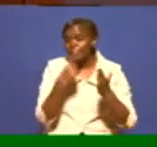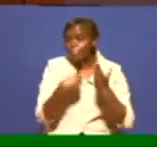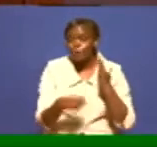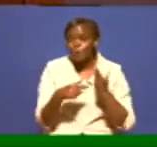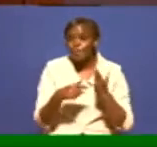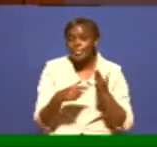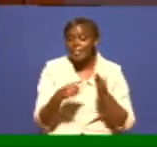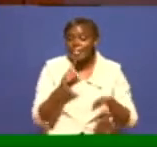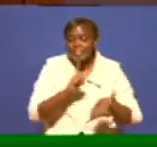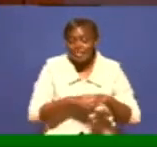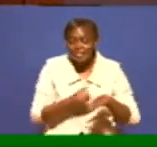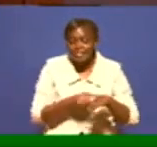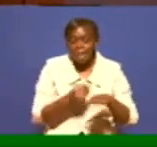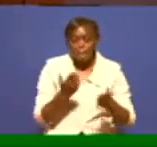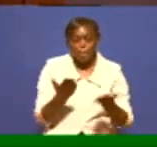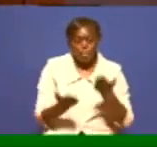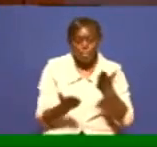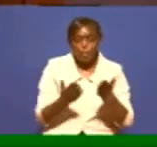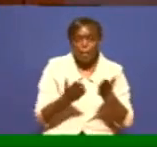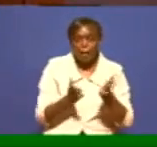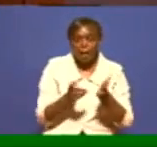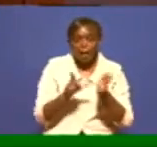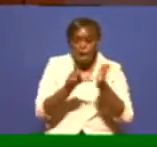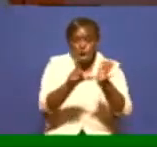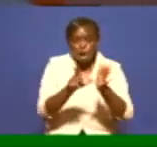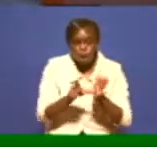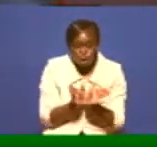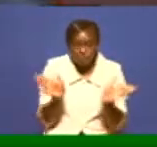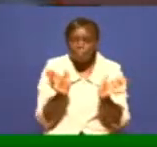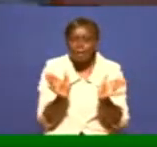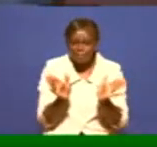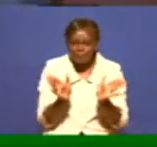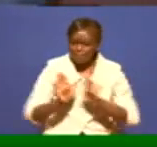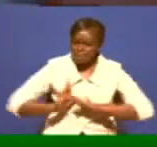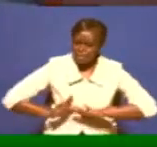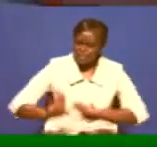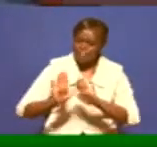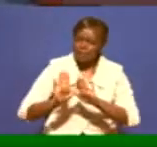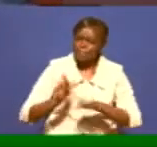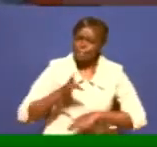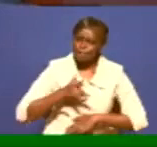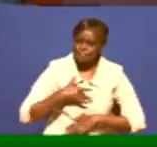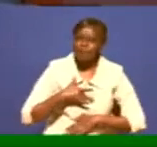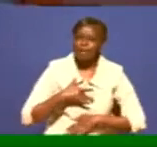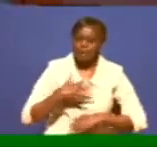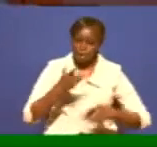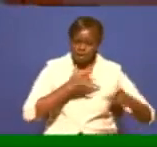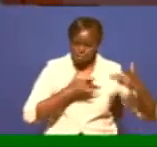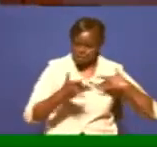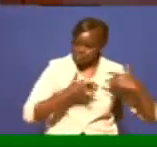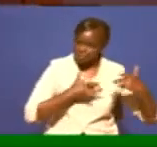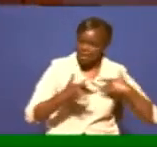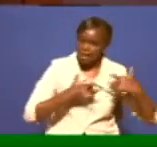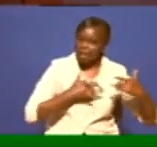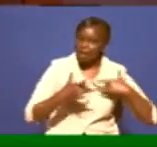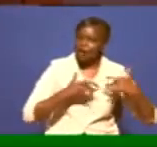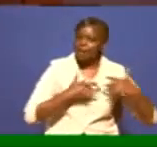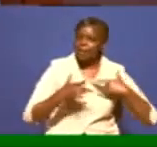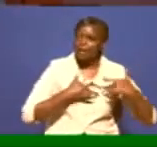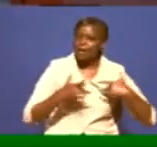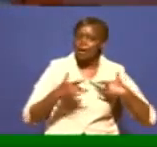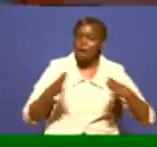when it comes to measuring public debt, that's how you see we leave out assuming the concerned